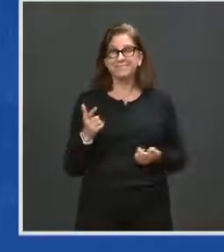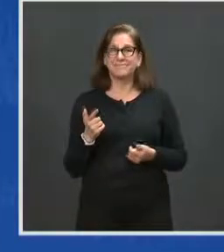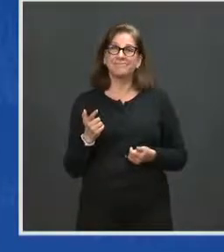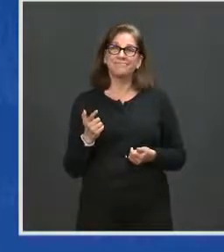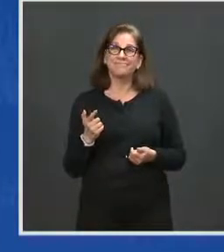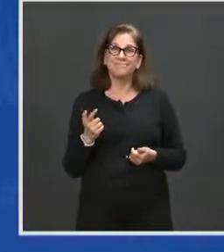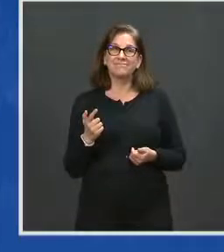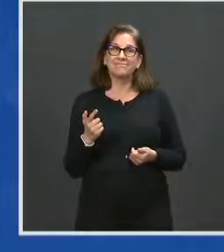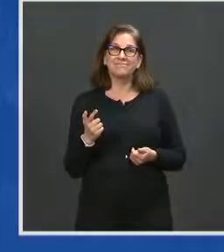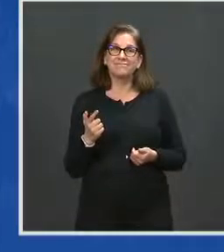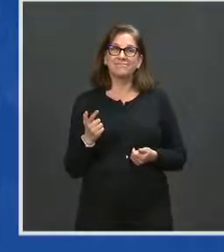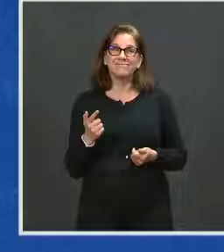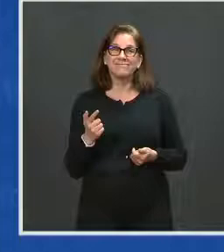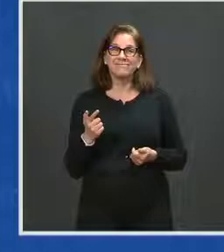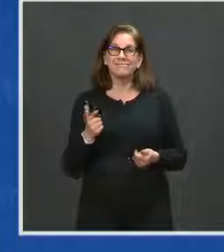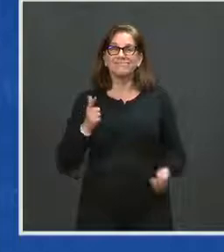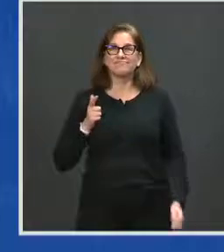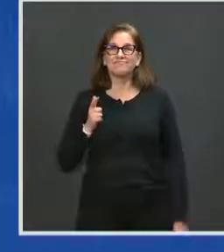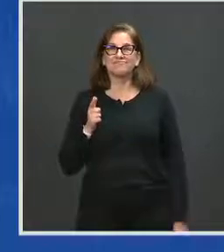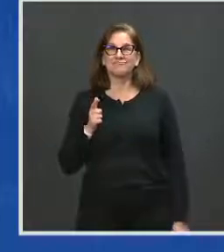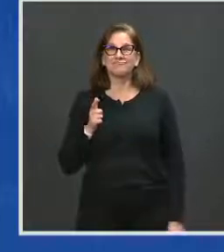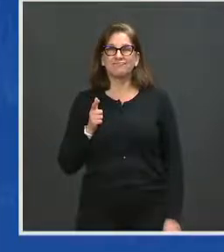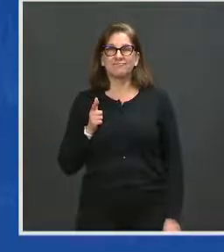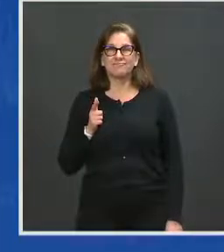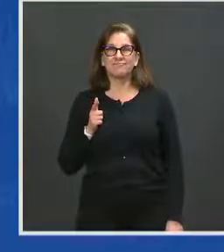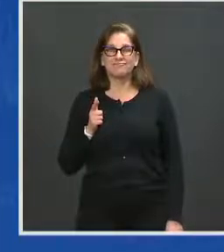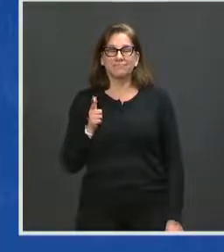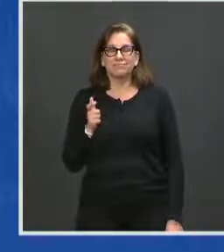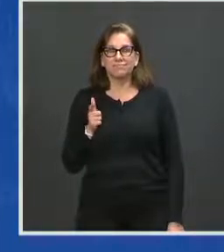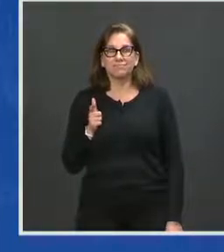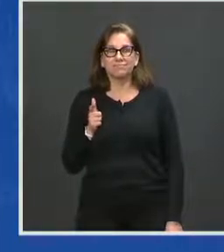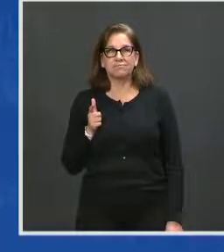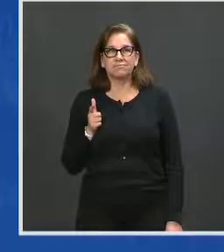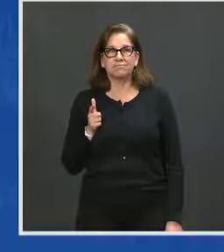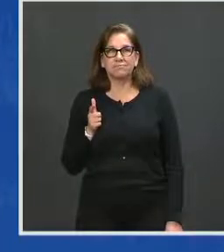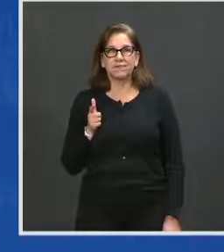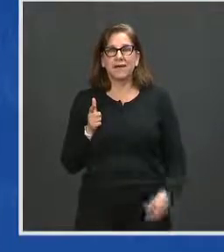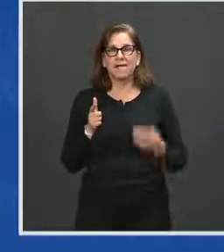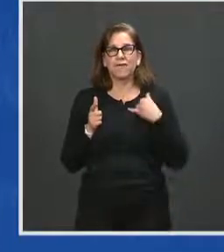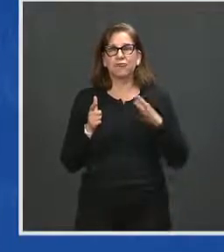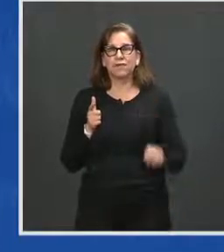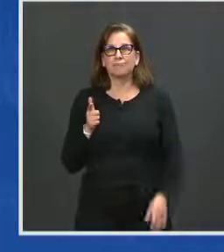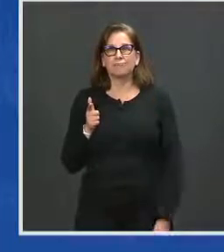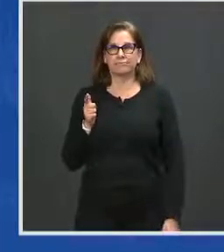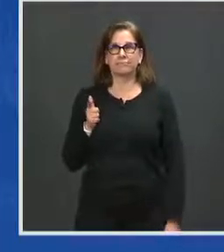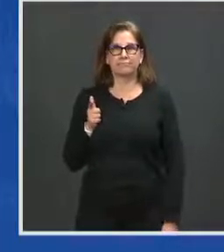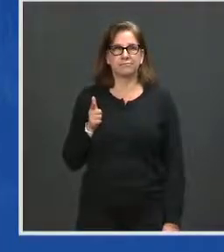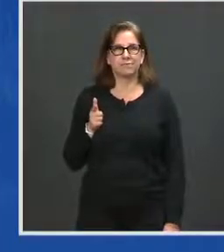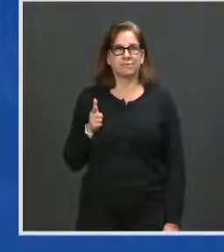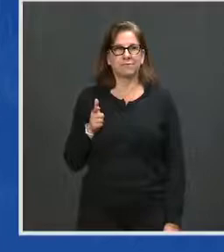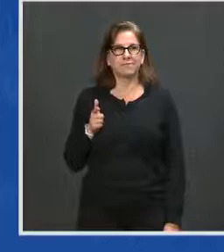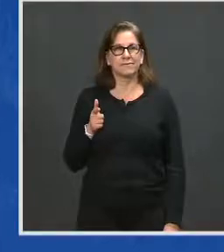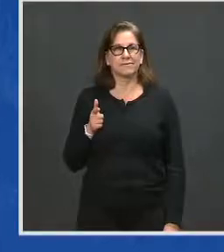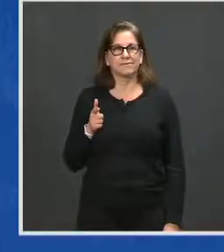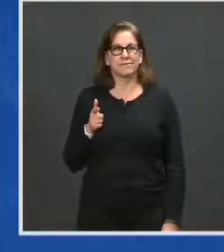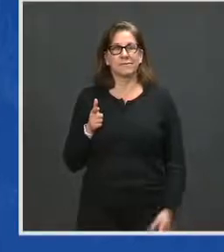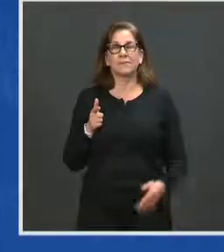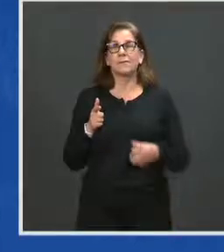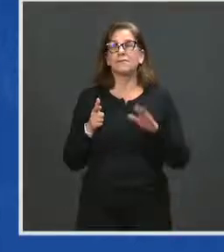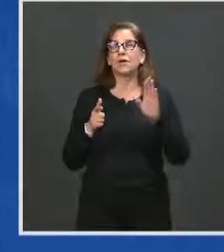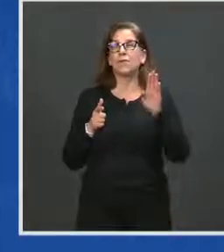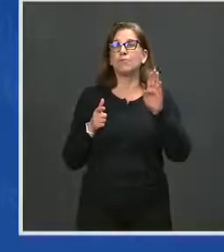shoulder. Such braces make high-powered pistols more stable and accurate while still